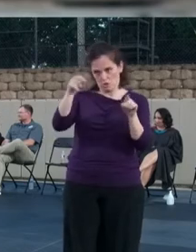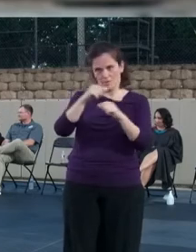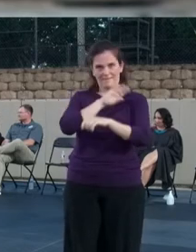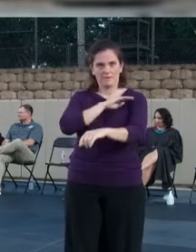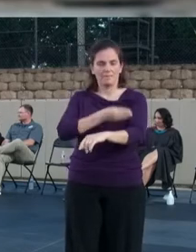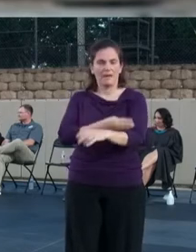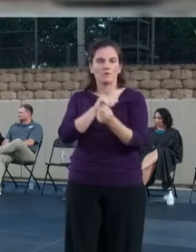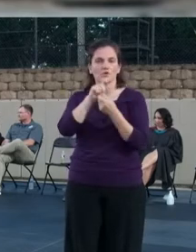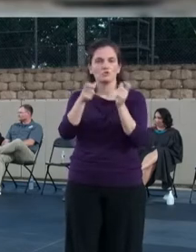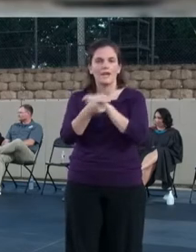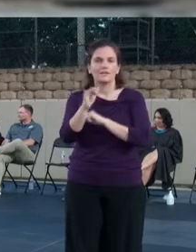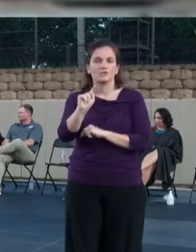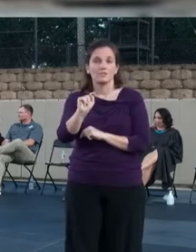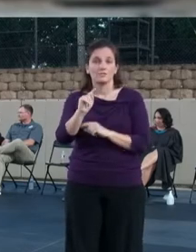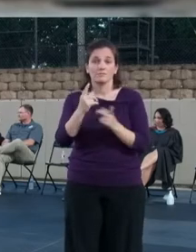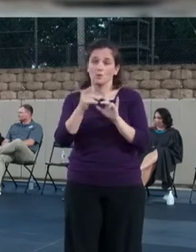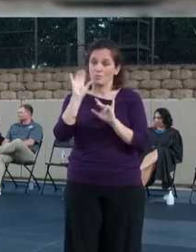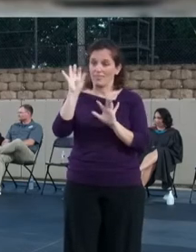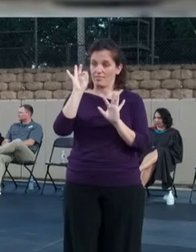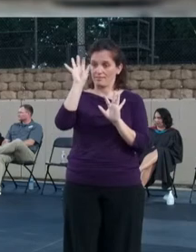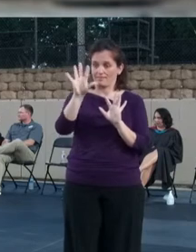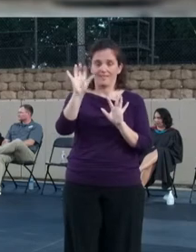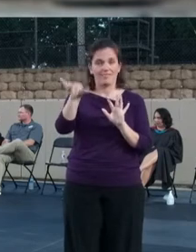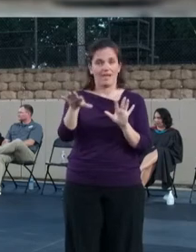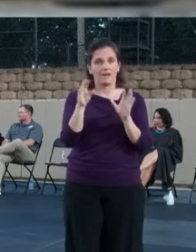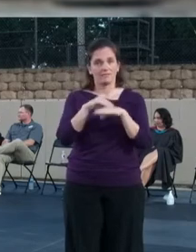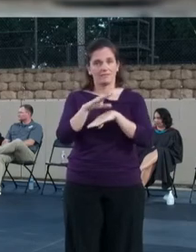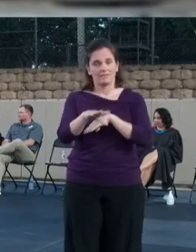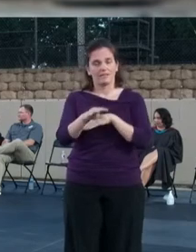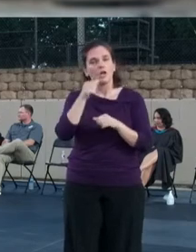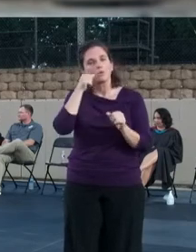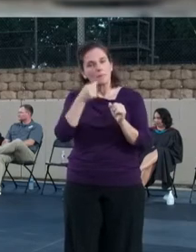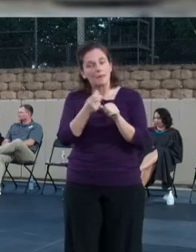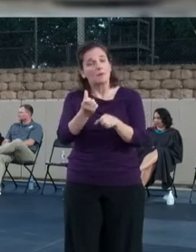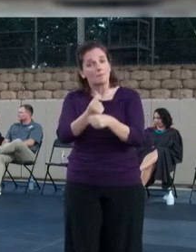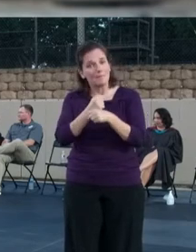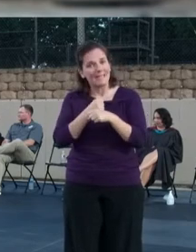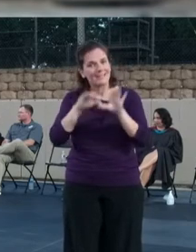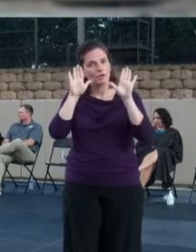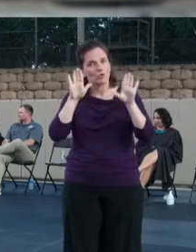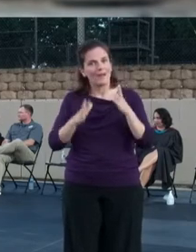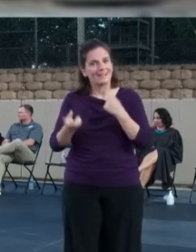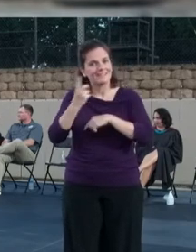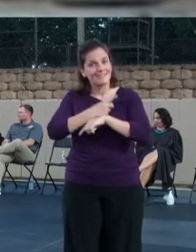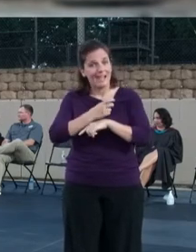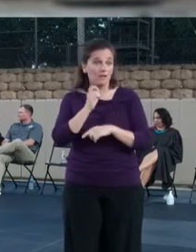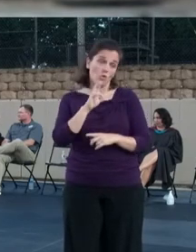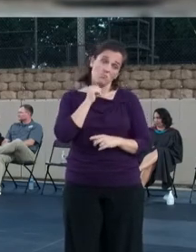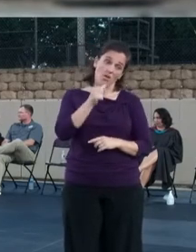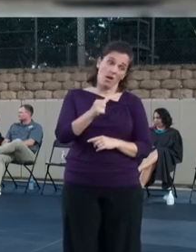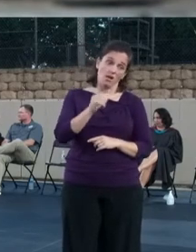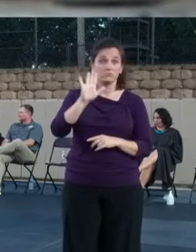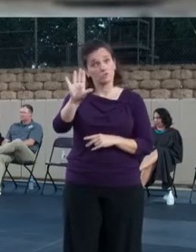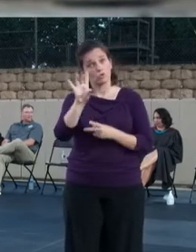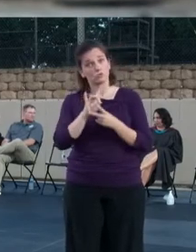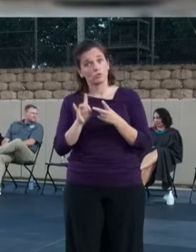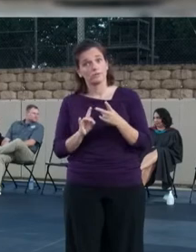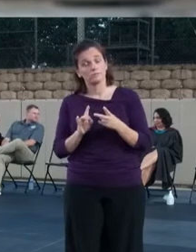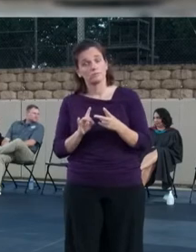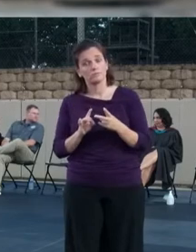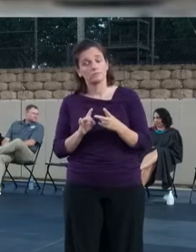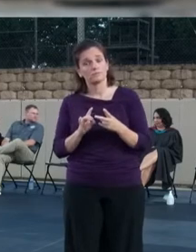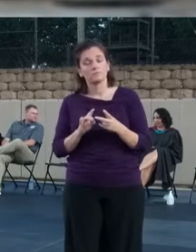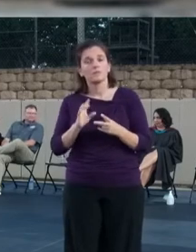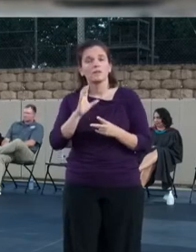that, congratulations. Remember to make it a great day or not. The choice is always yours. And